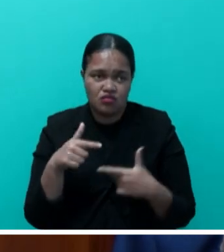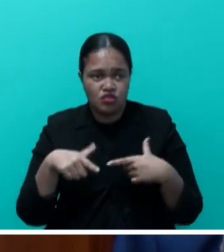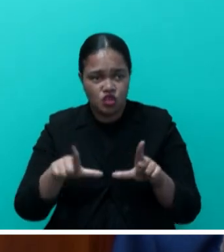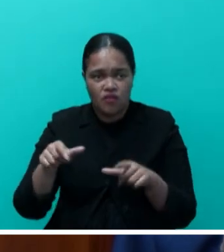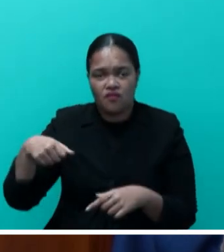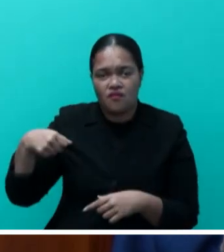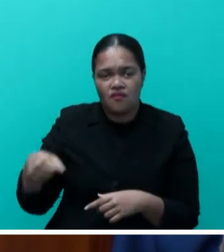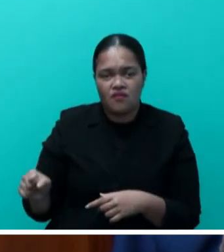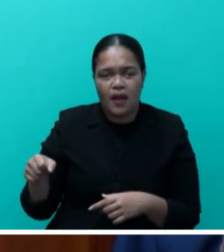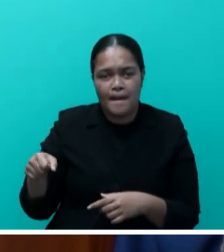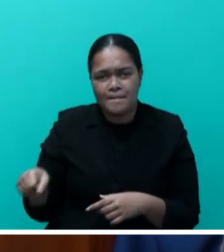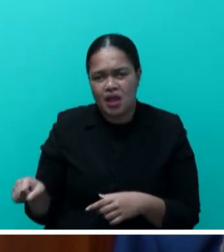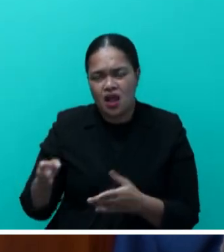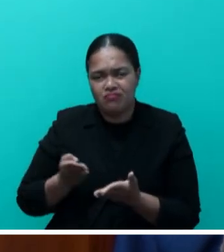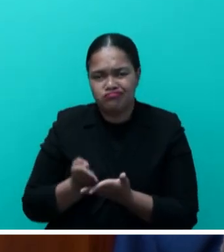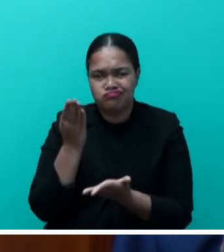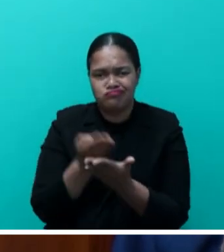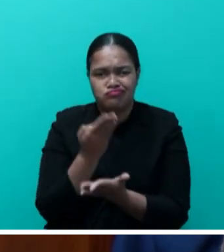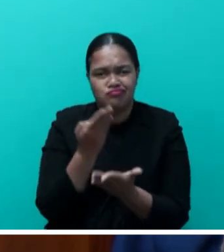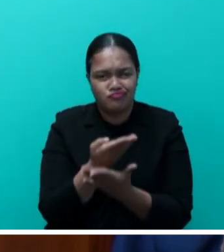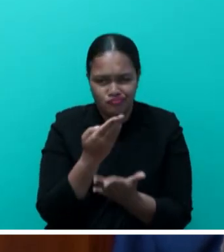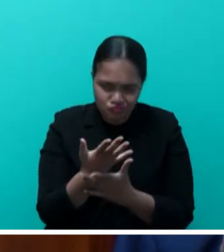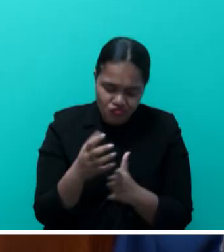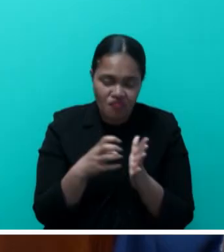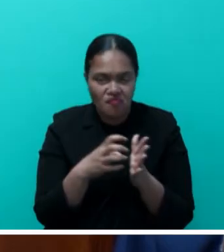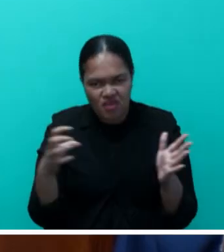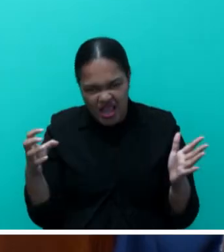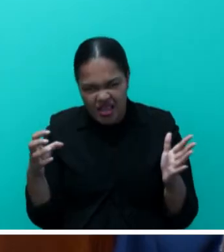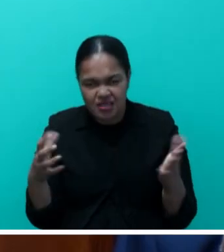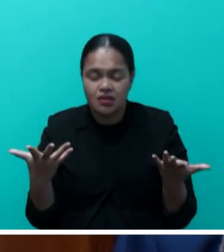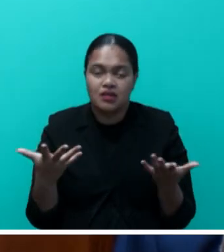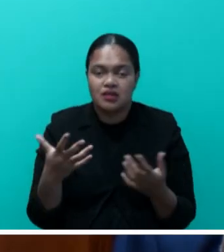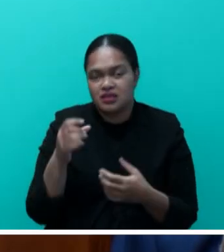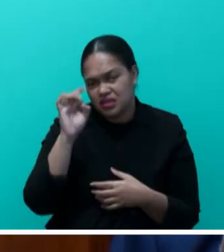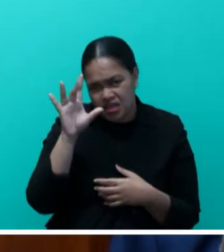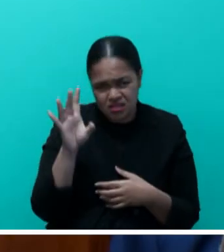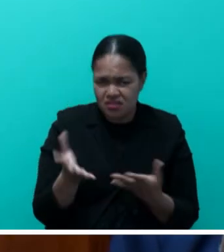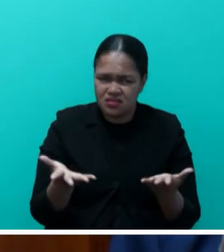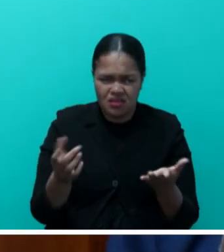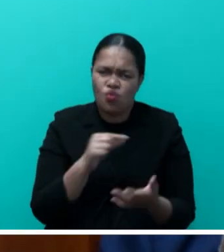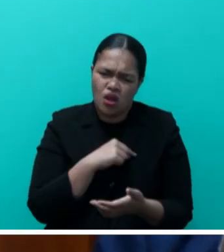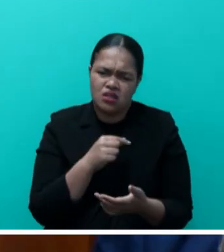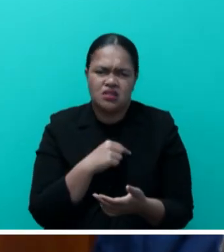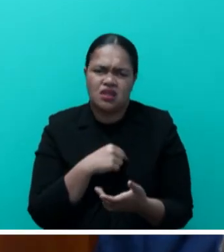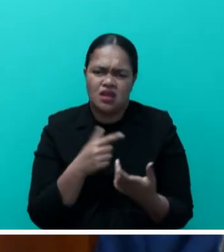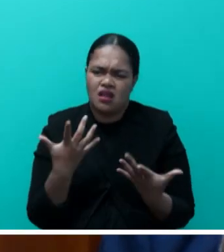in a minivan, in a taxi. Gives them the quality of life and ability to